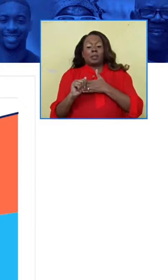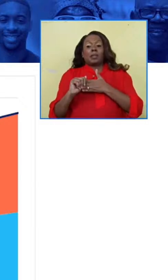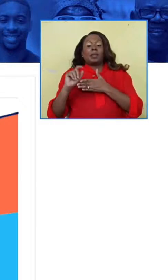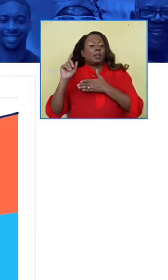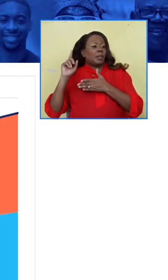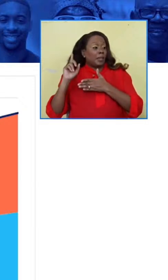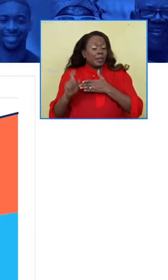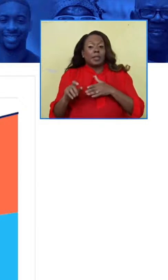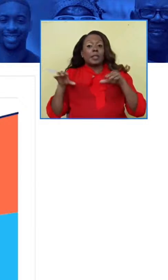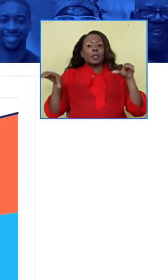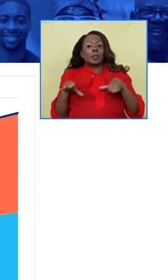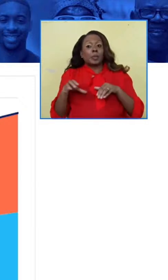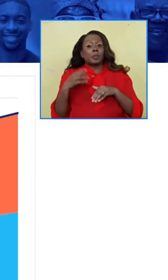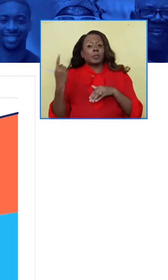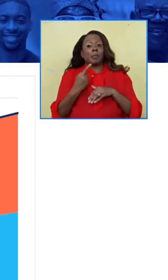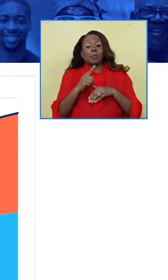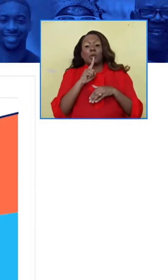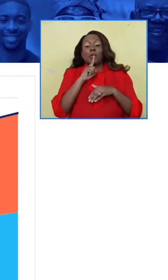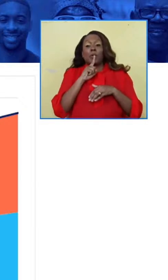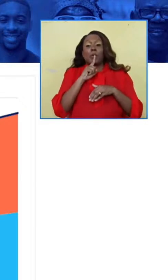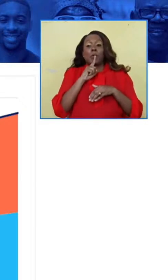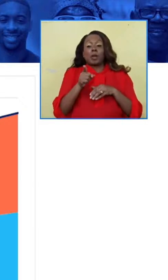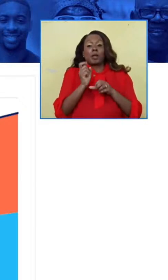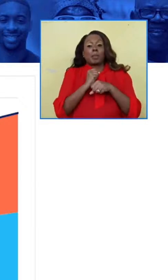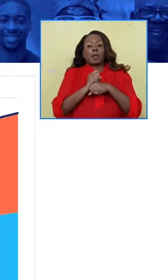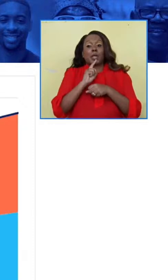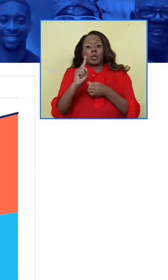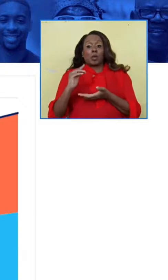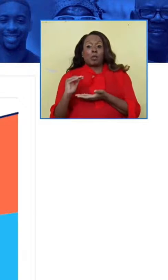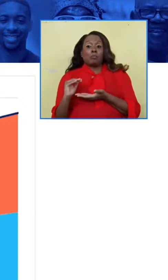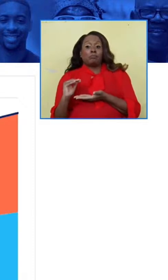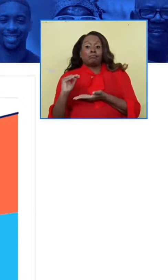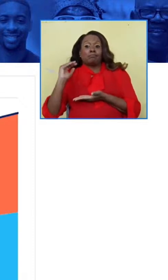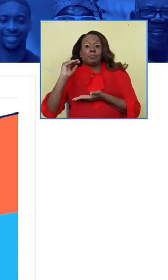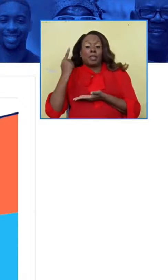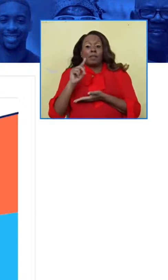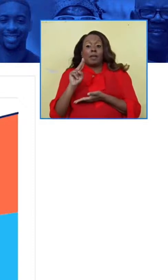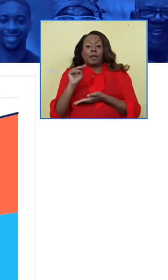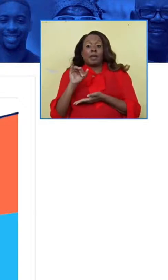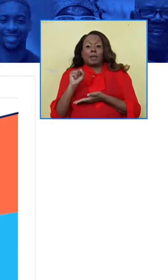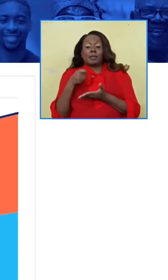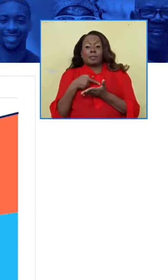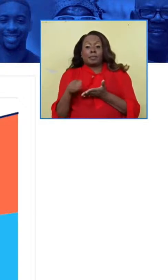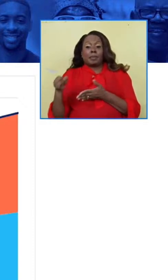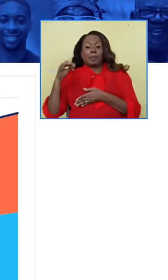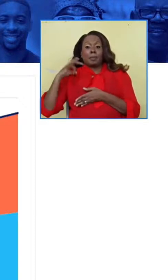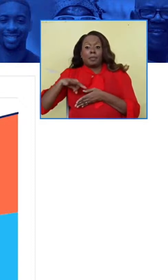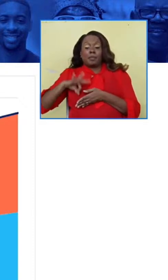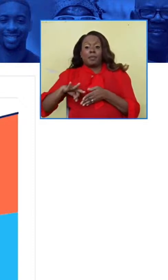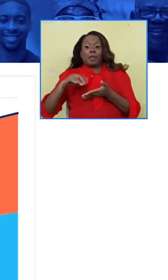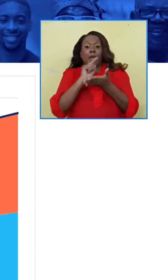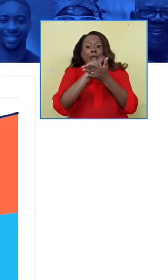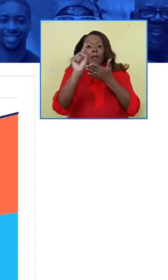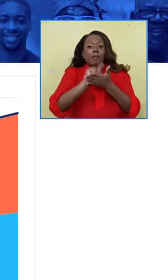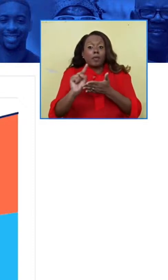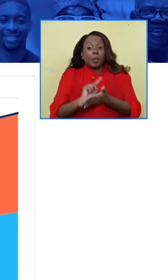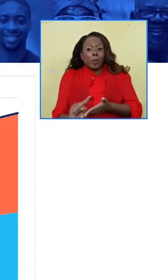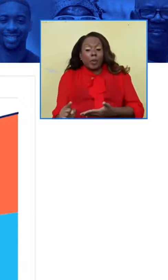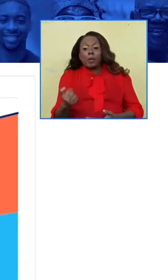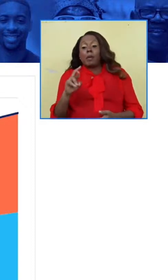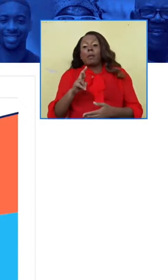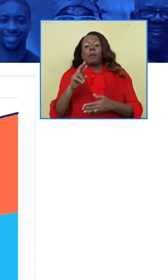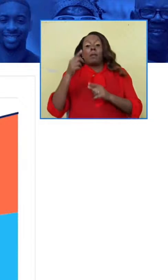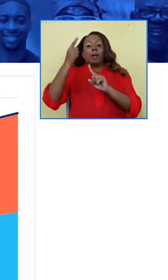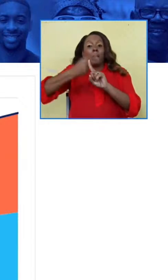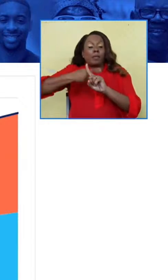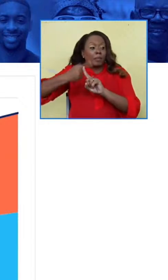has to be filled in order for NIS to consistently pay its benefits on a weekly and monthly basis. So what you have in